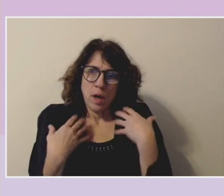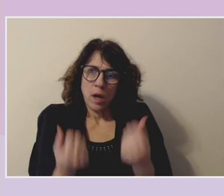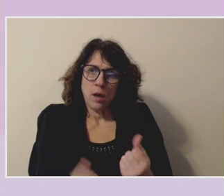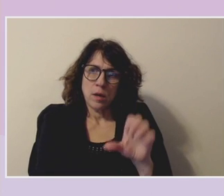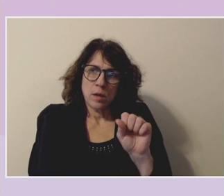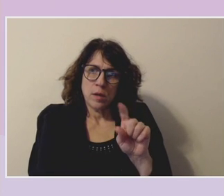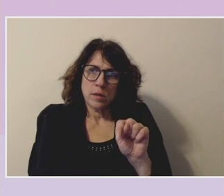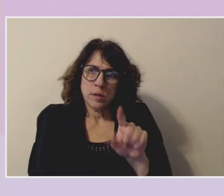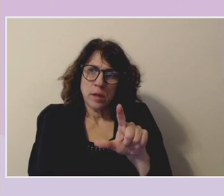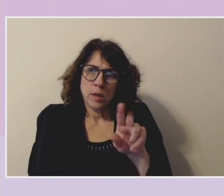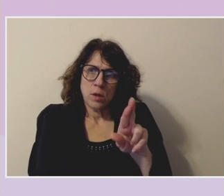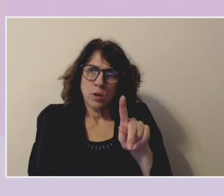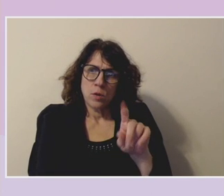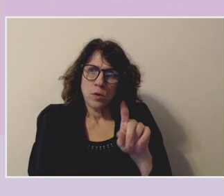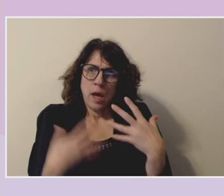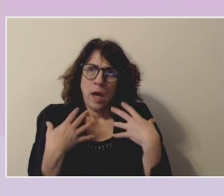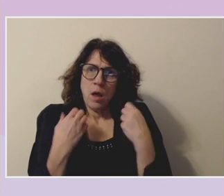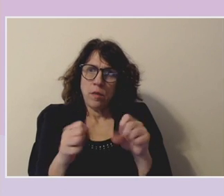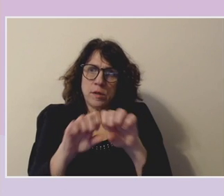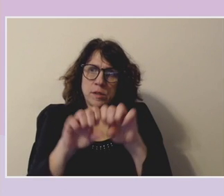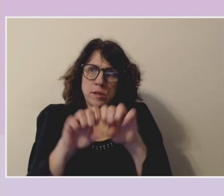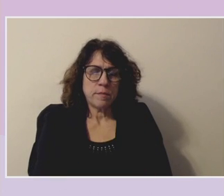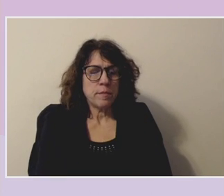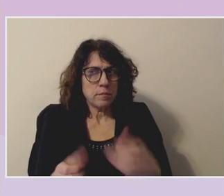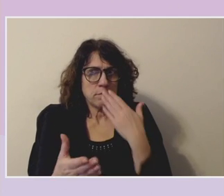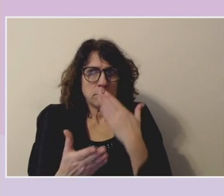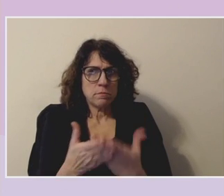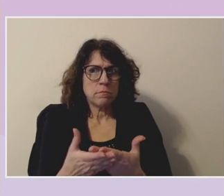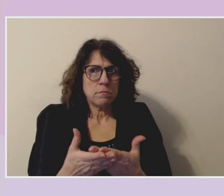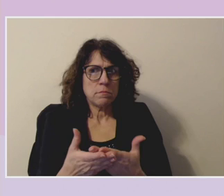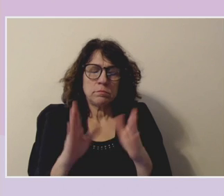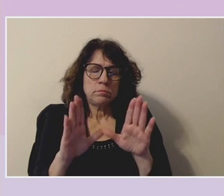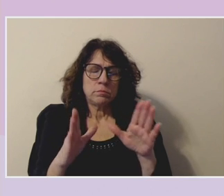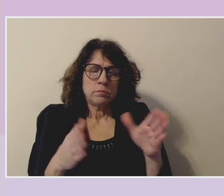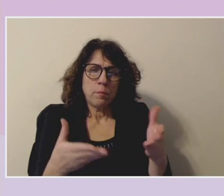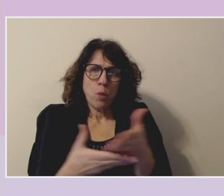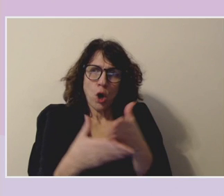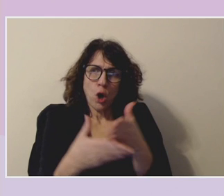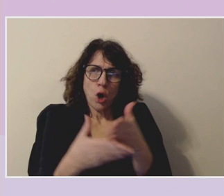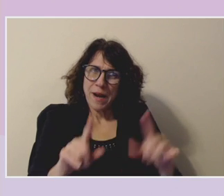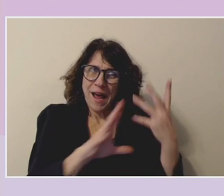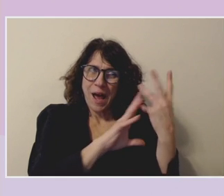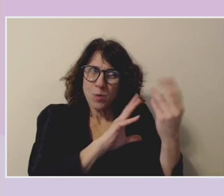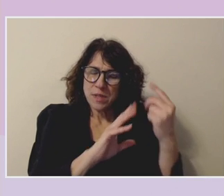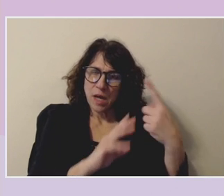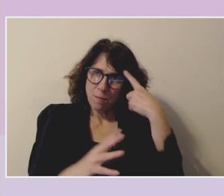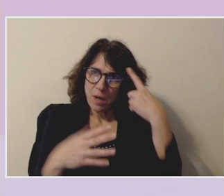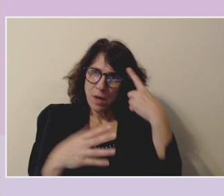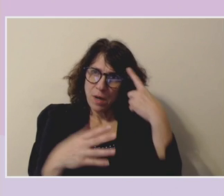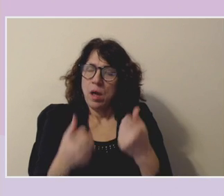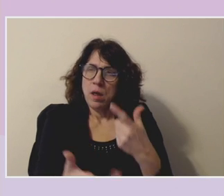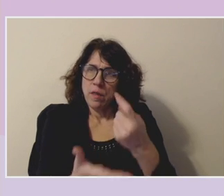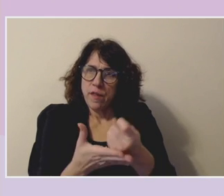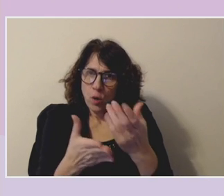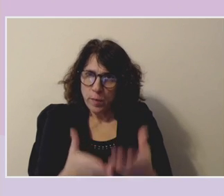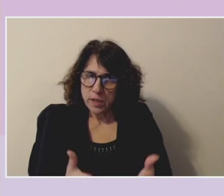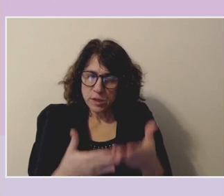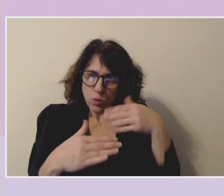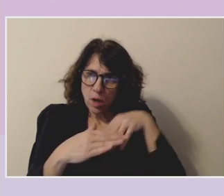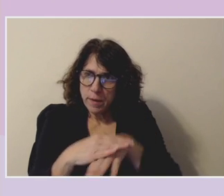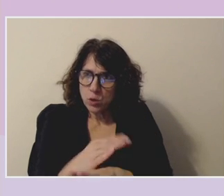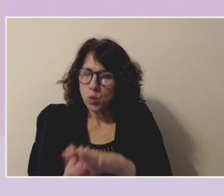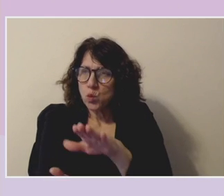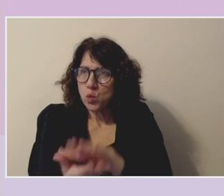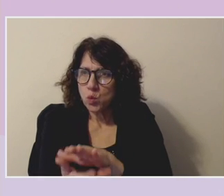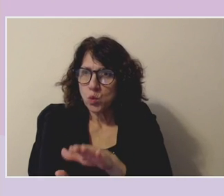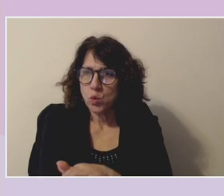a tremendous partner. But then we also partner with outside mental health therapists to come into the schools. I know that's been talked about a